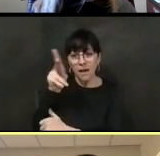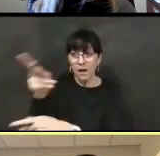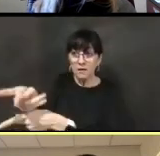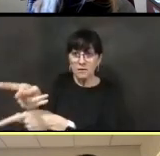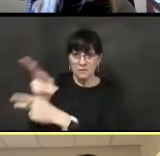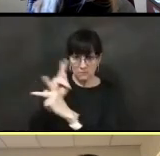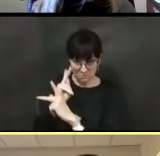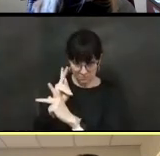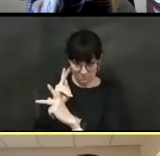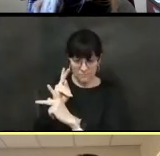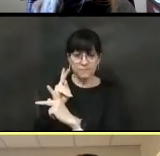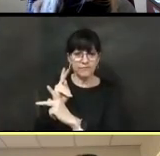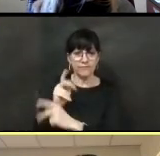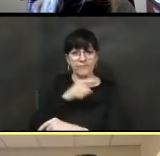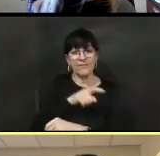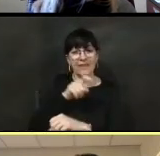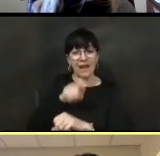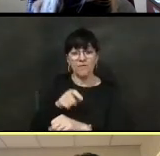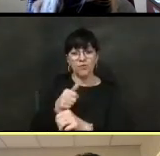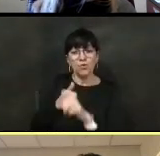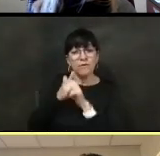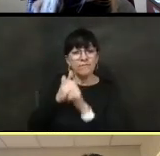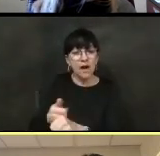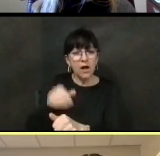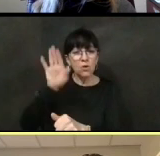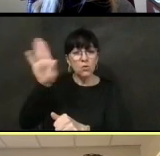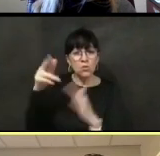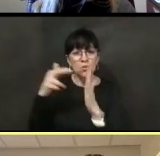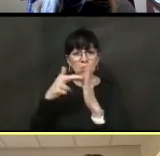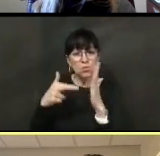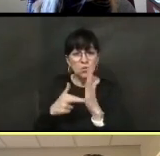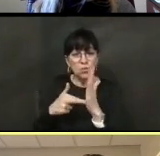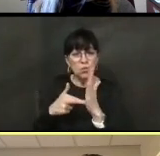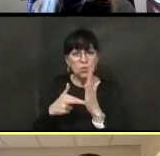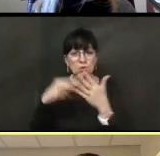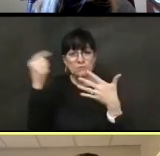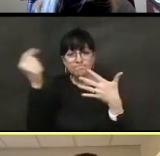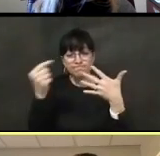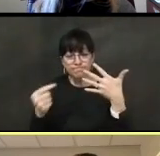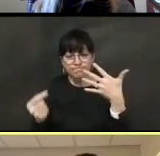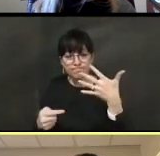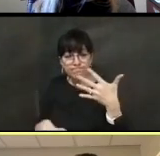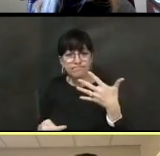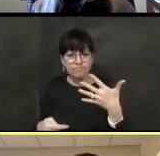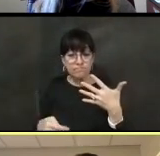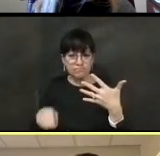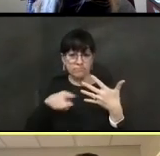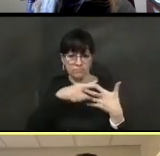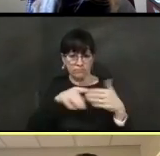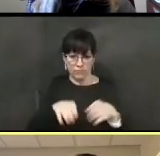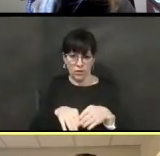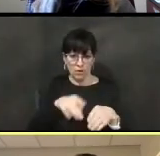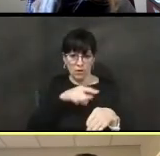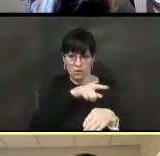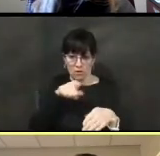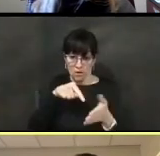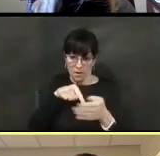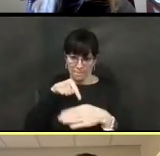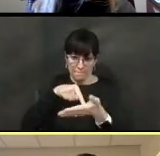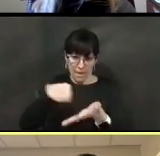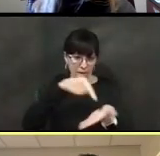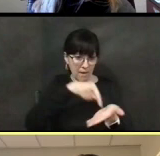number of their staff, try to get to 100% of their it goes back to February 2020 staffing levels by June